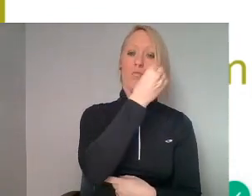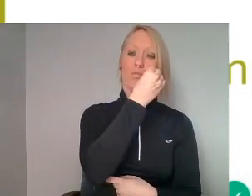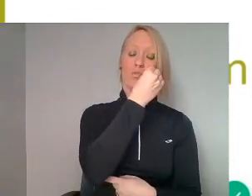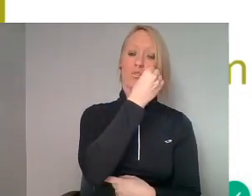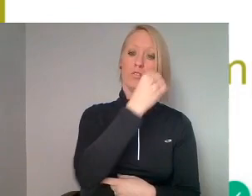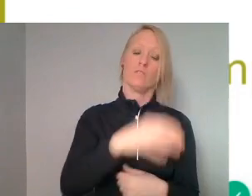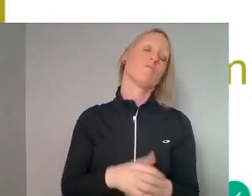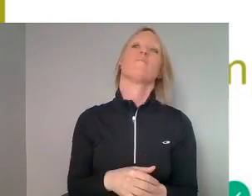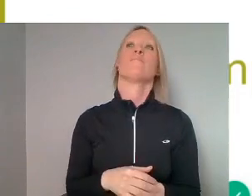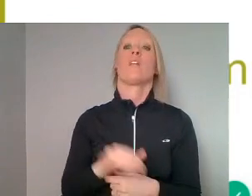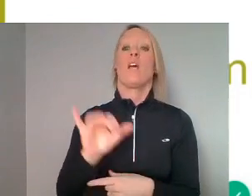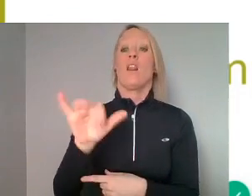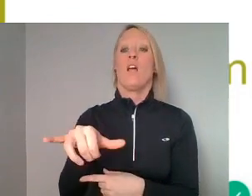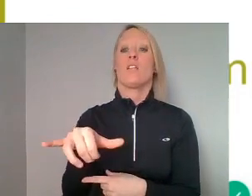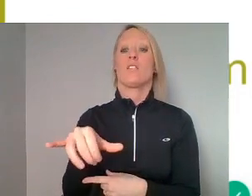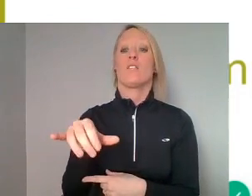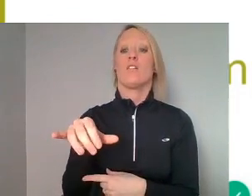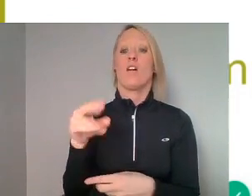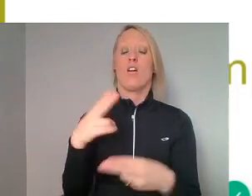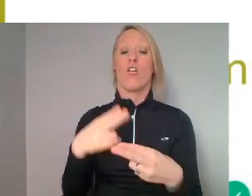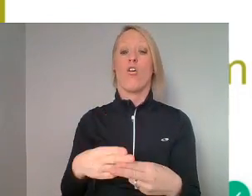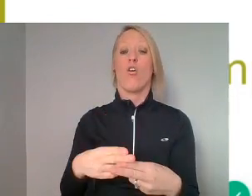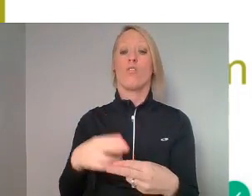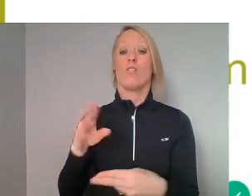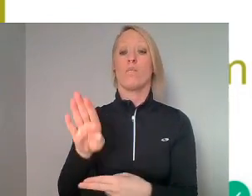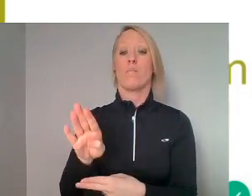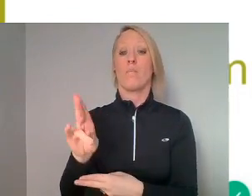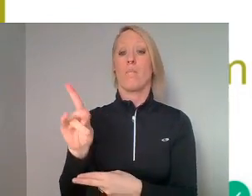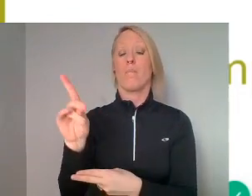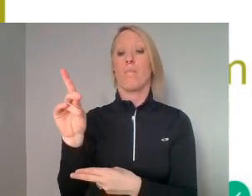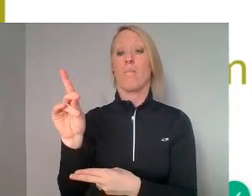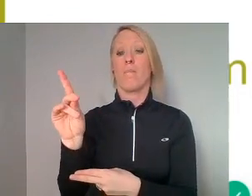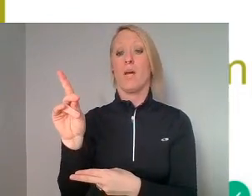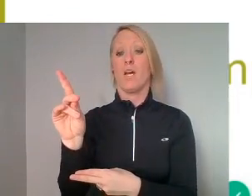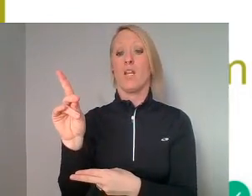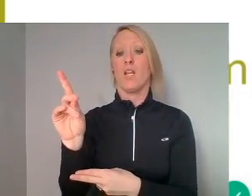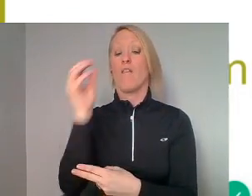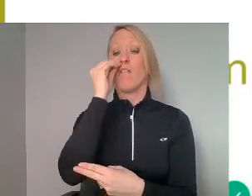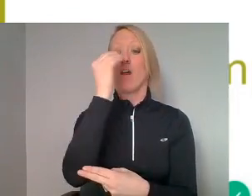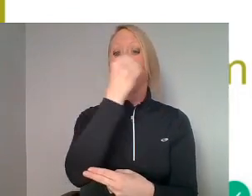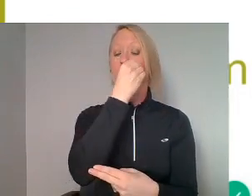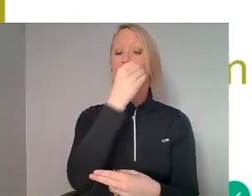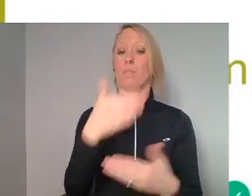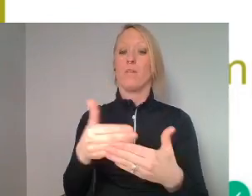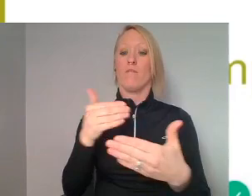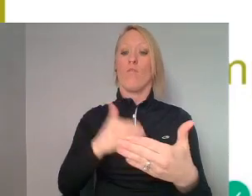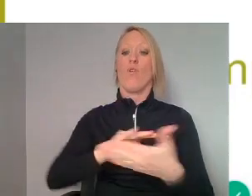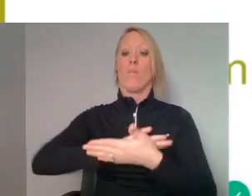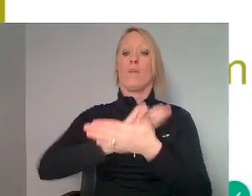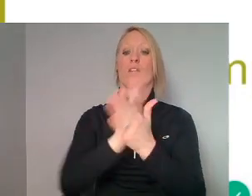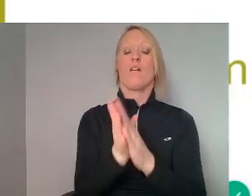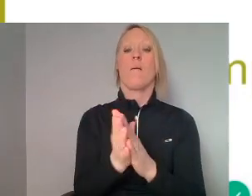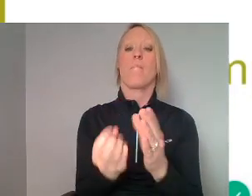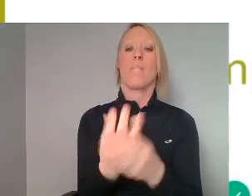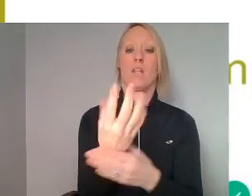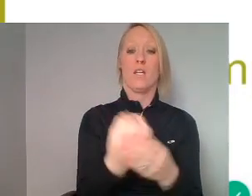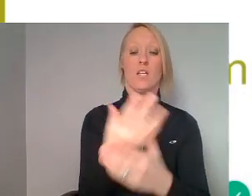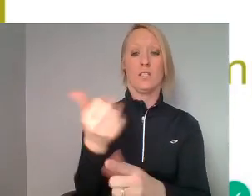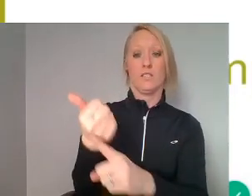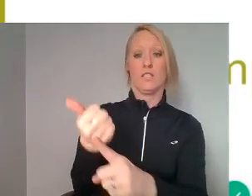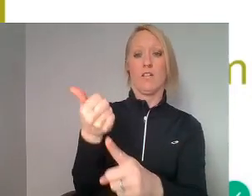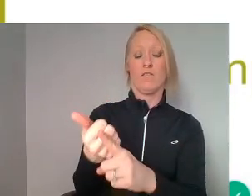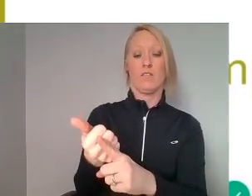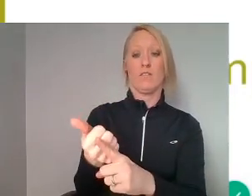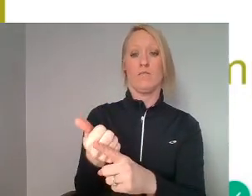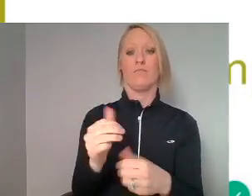of a flower before they have a chance to mature and become flowers themselves. So now you know that you're eating some flower buds when it comes to